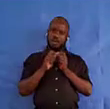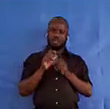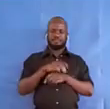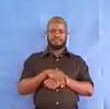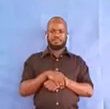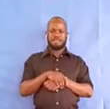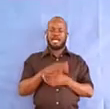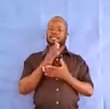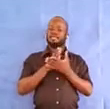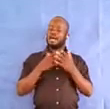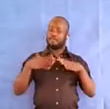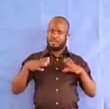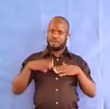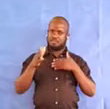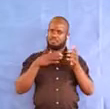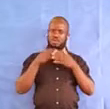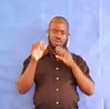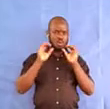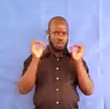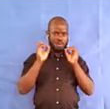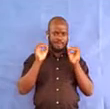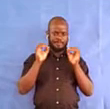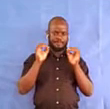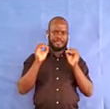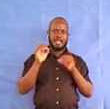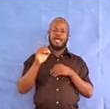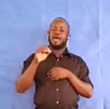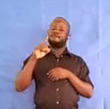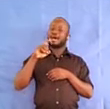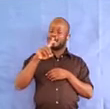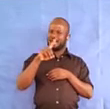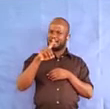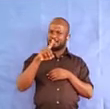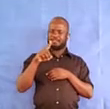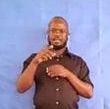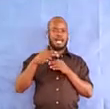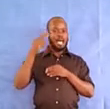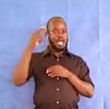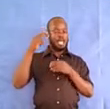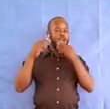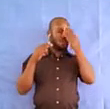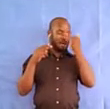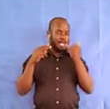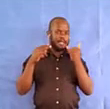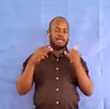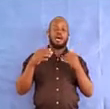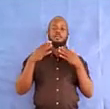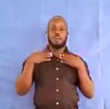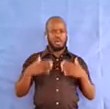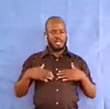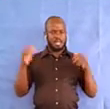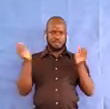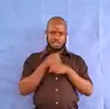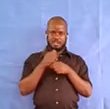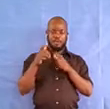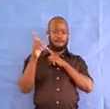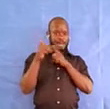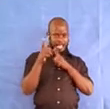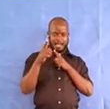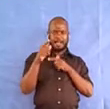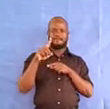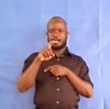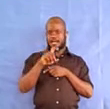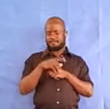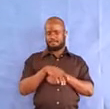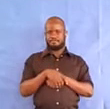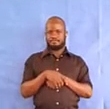nodes, and sore throat. Some people have no symptoms at all. The viral levels at this time are very high because at first,